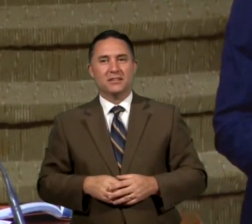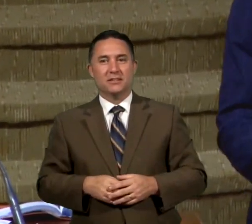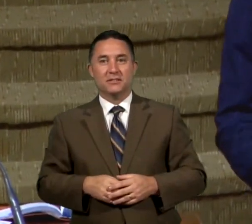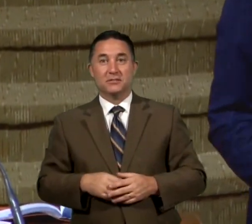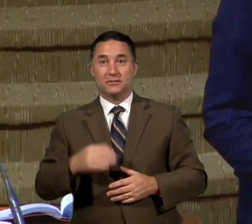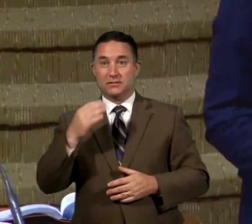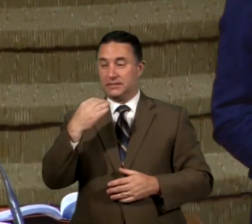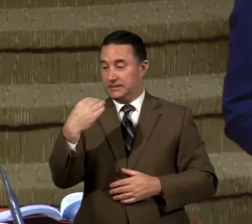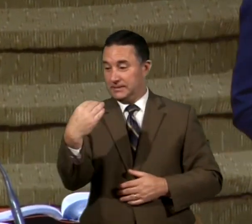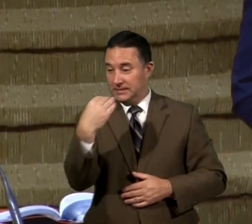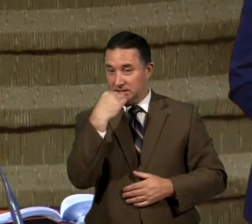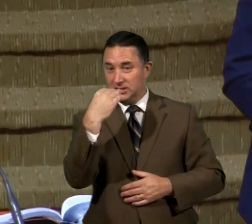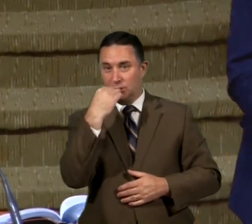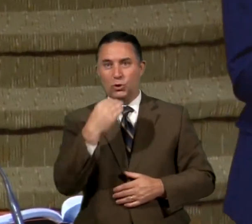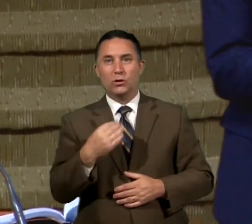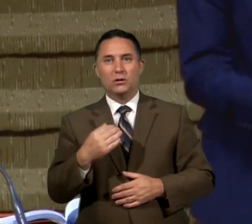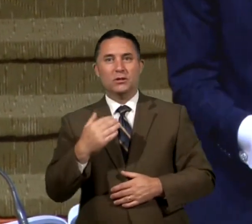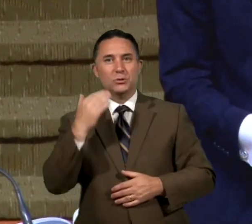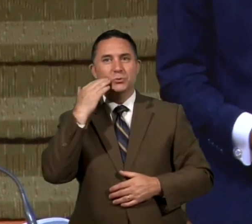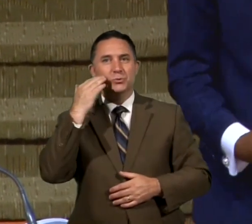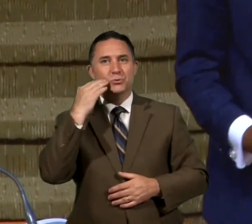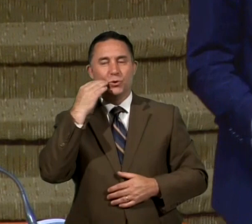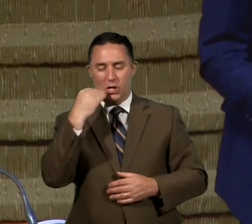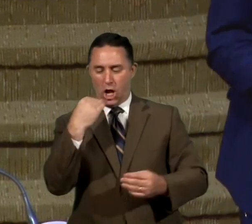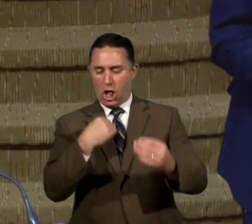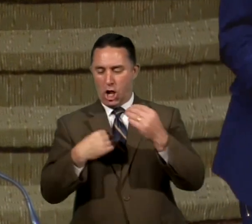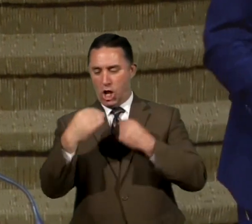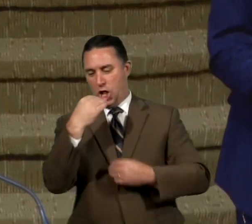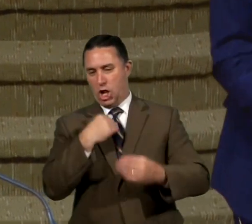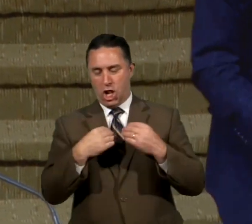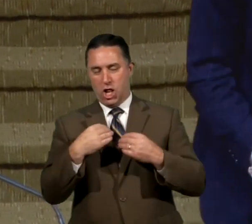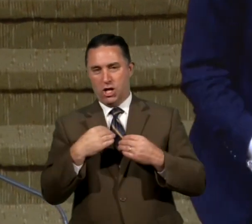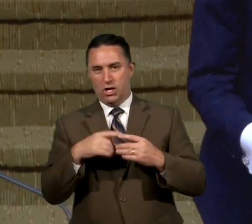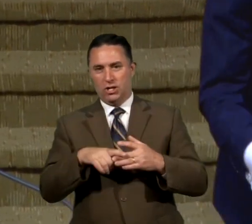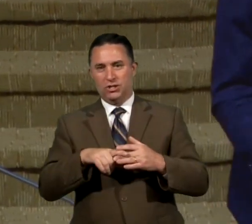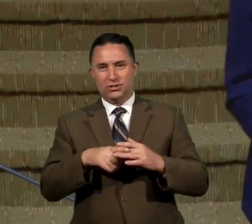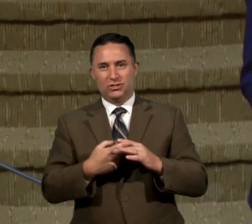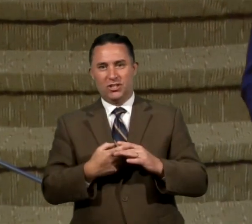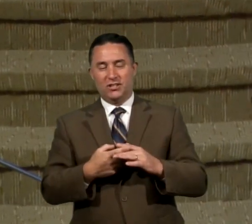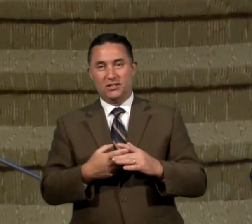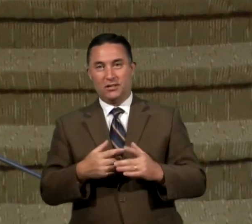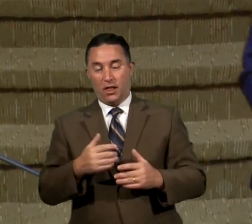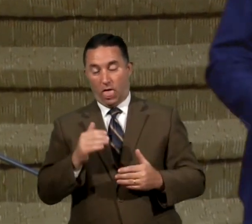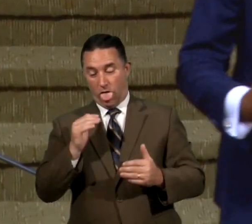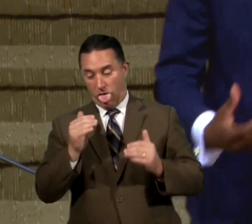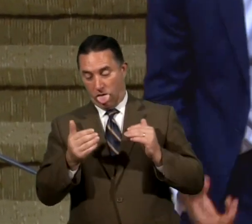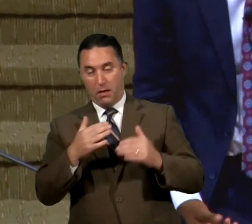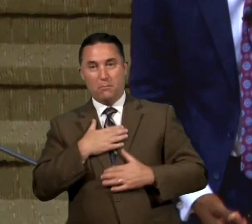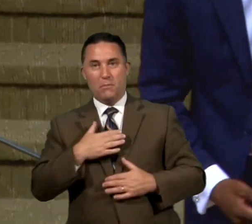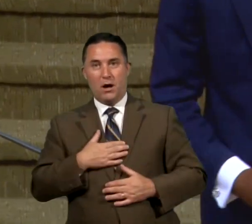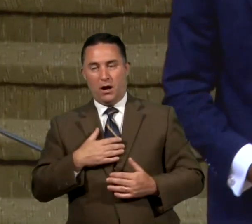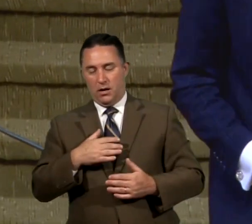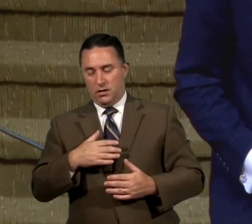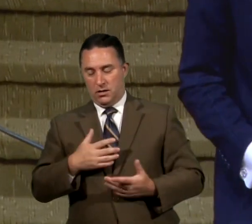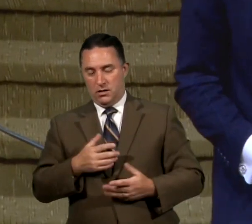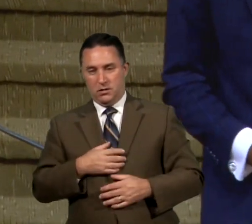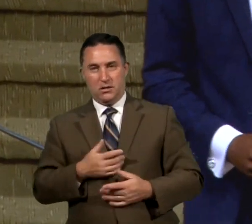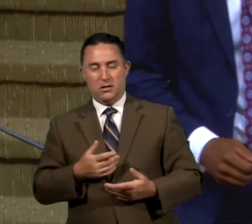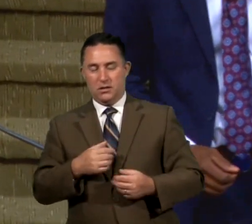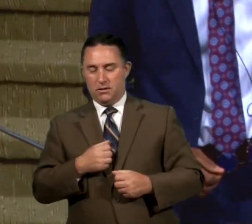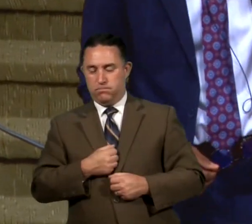you know when you eat, you know how it is when you eat. You start fading away. Boy, that body starts shutting down on